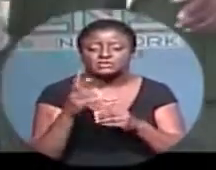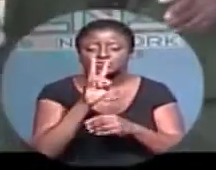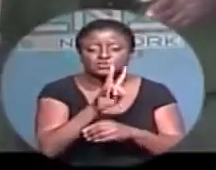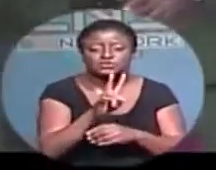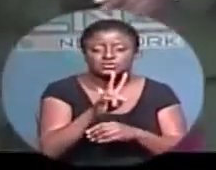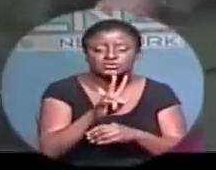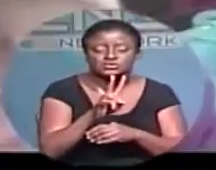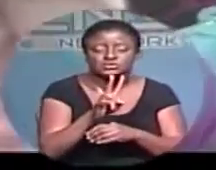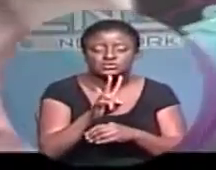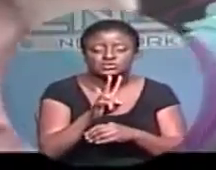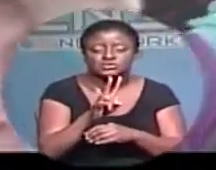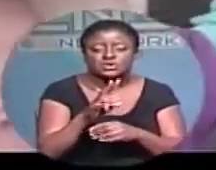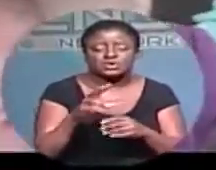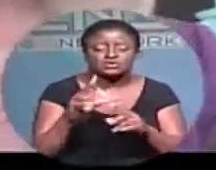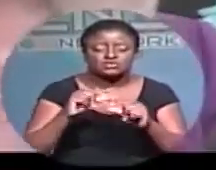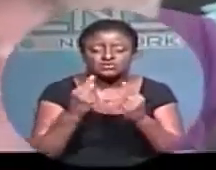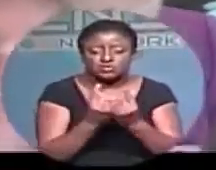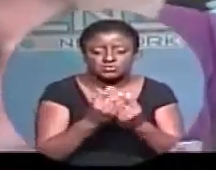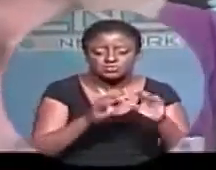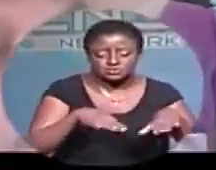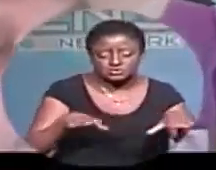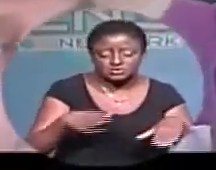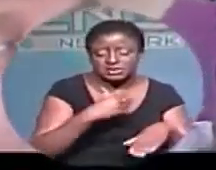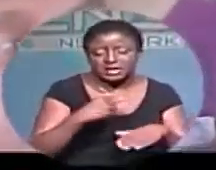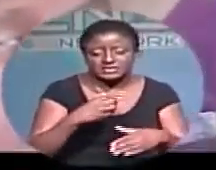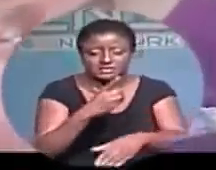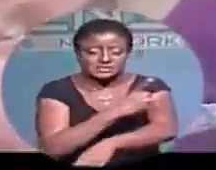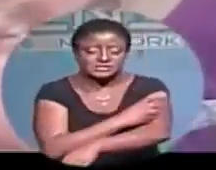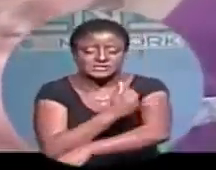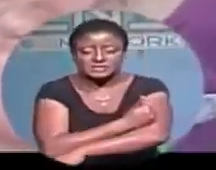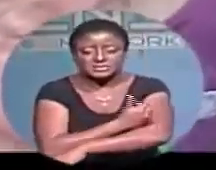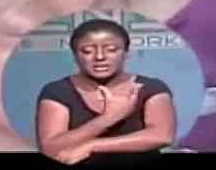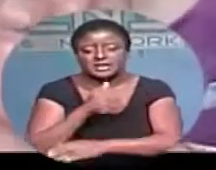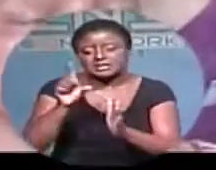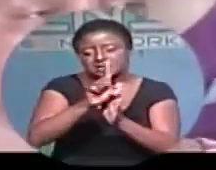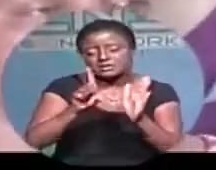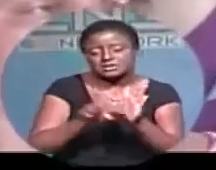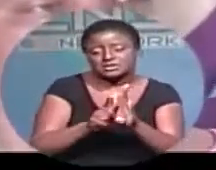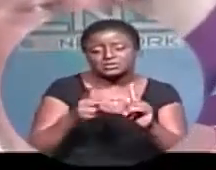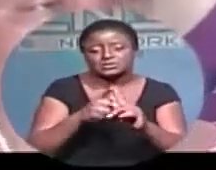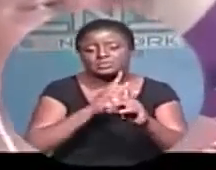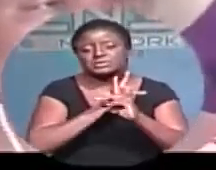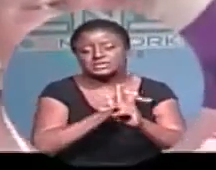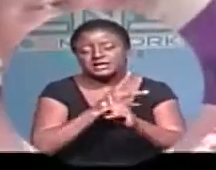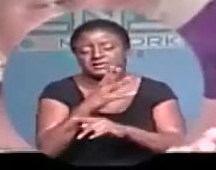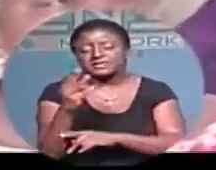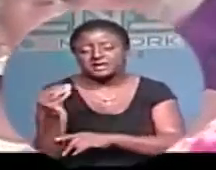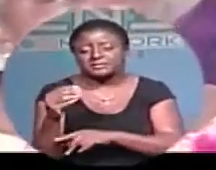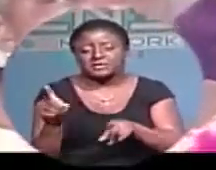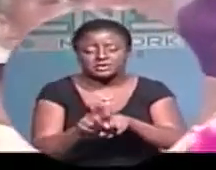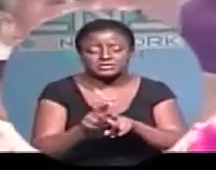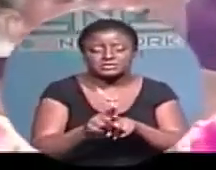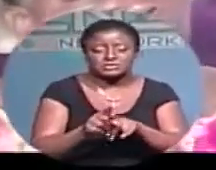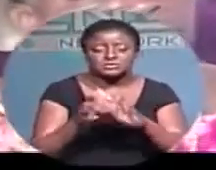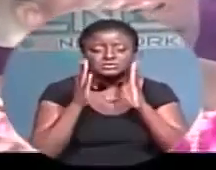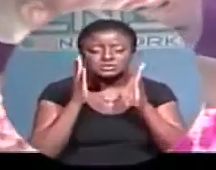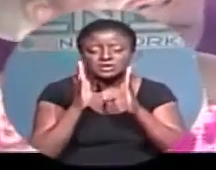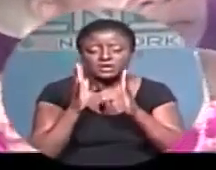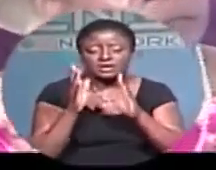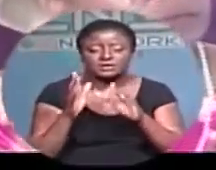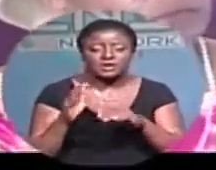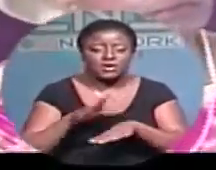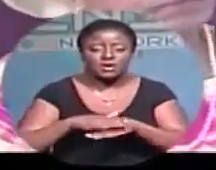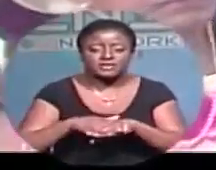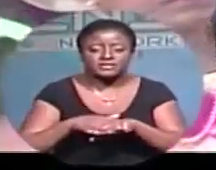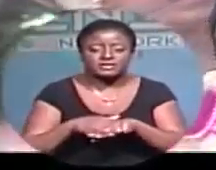children and the disabled, and legislation to protect them. And finally, addressing the lingering gambling debate, the Christie